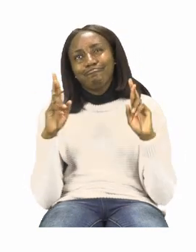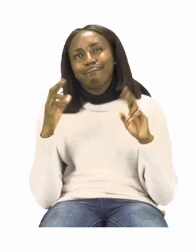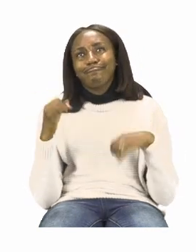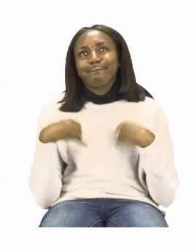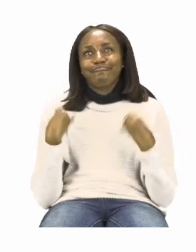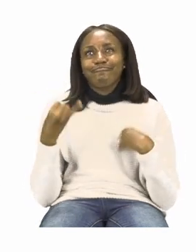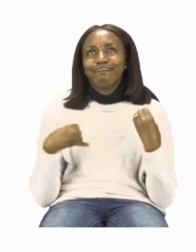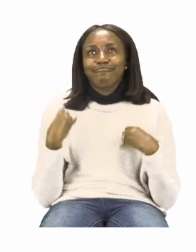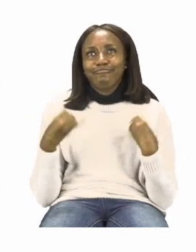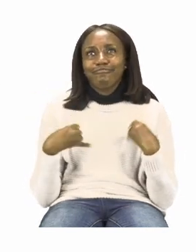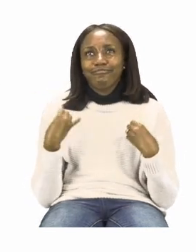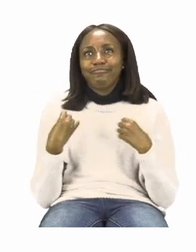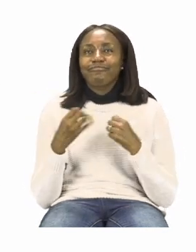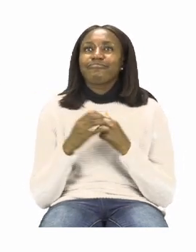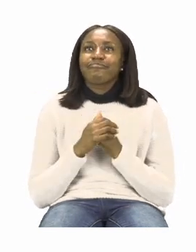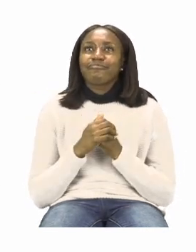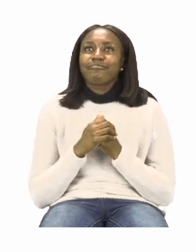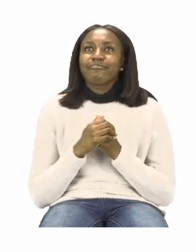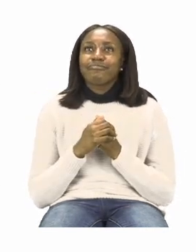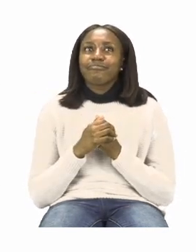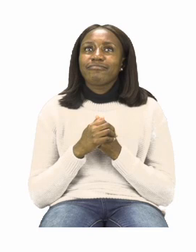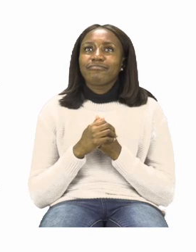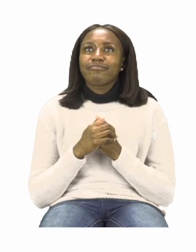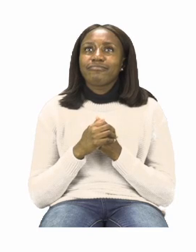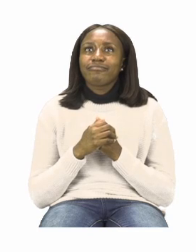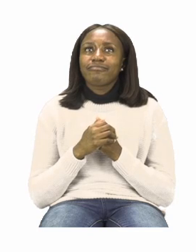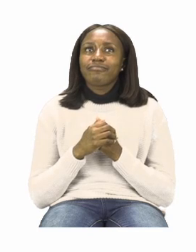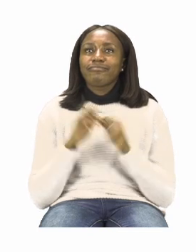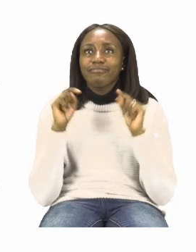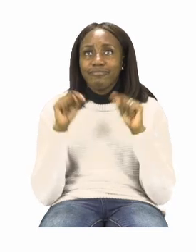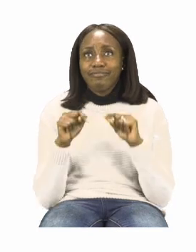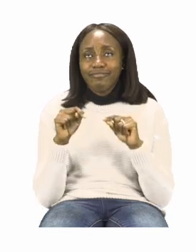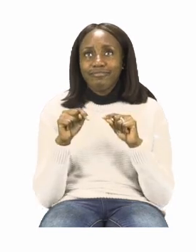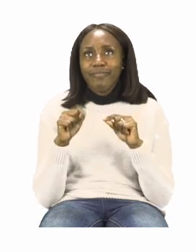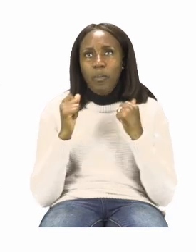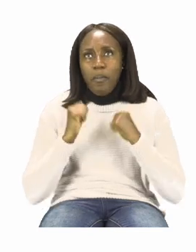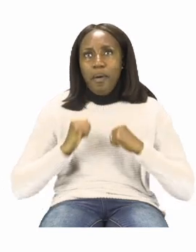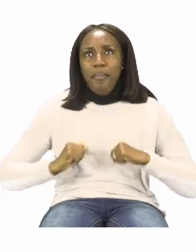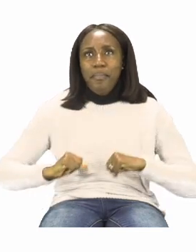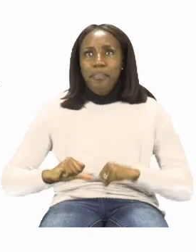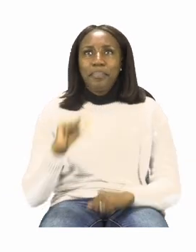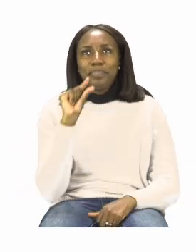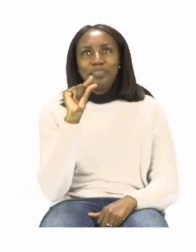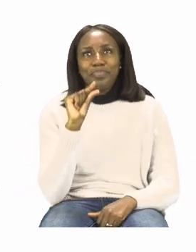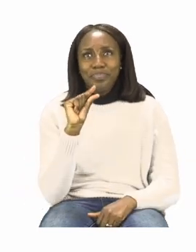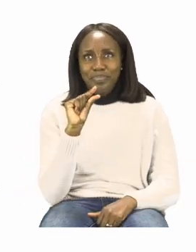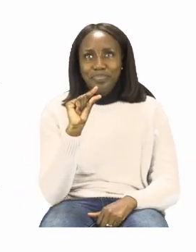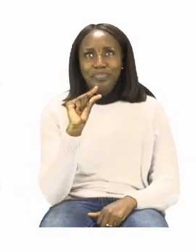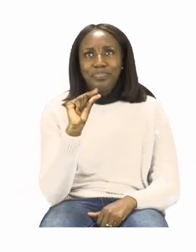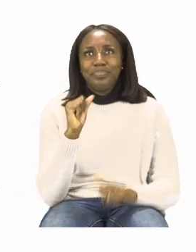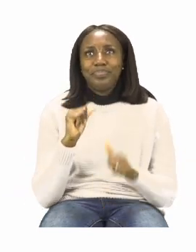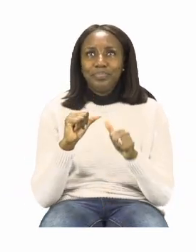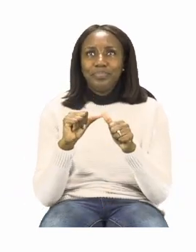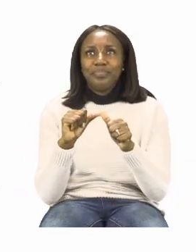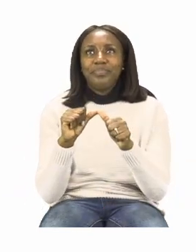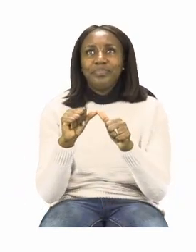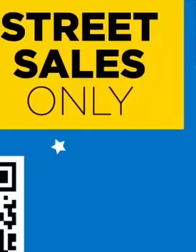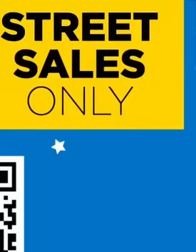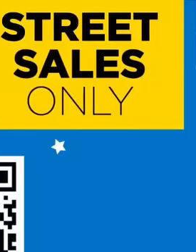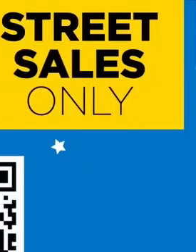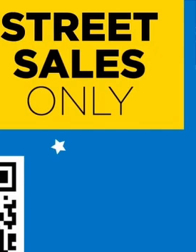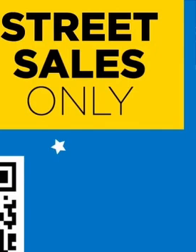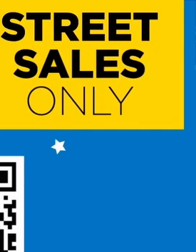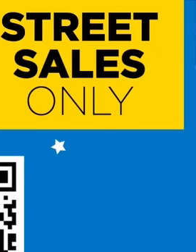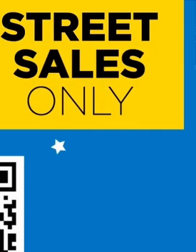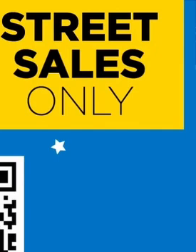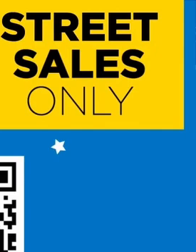that, people. We are now going to take a short break and I will be back with you shortly.